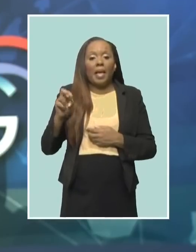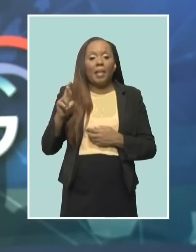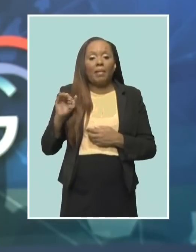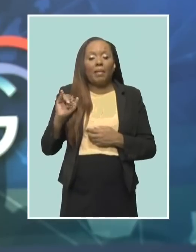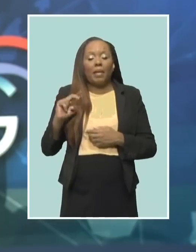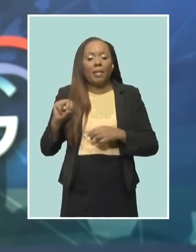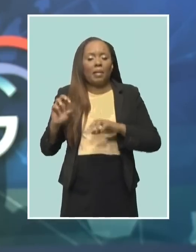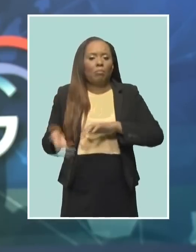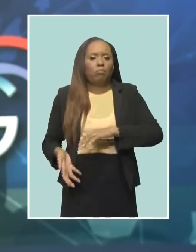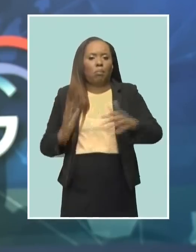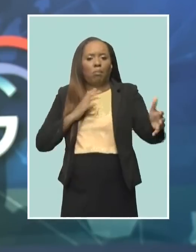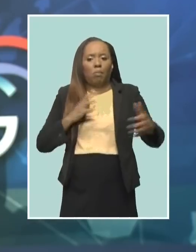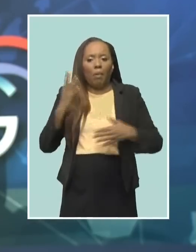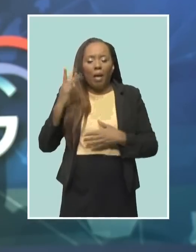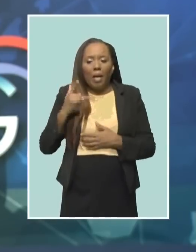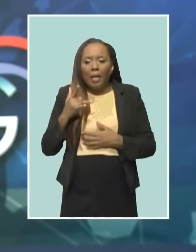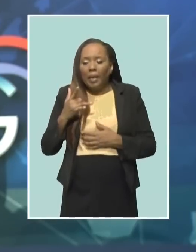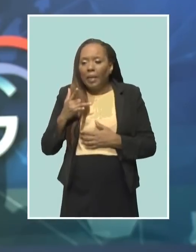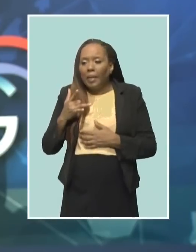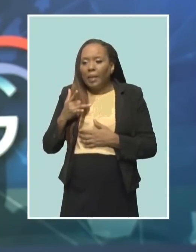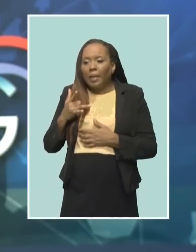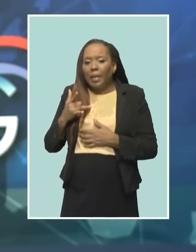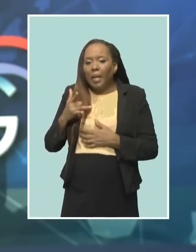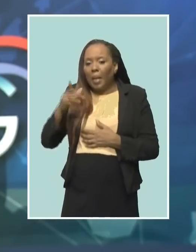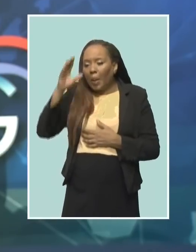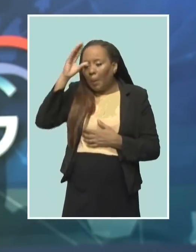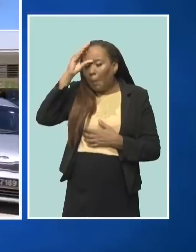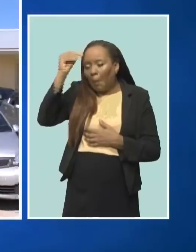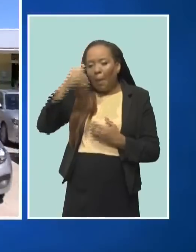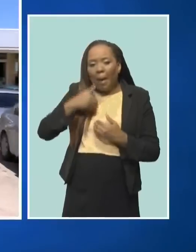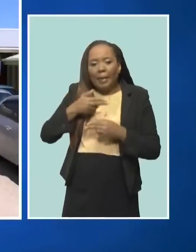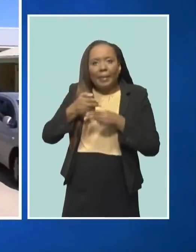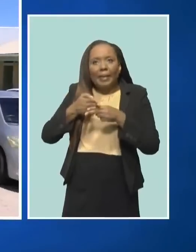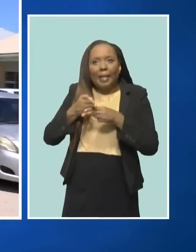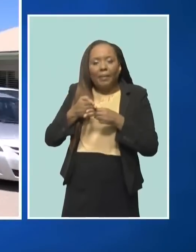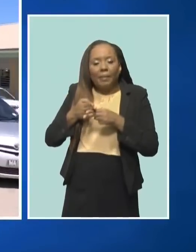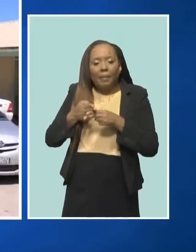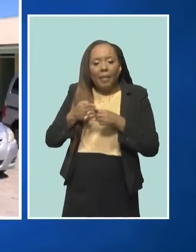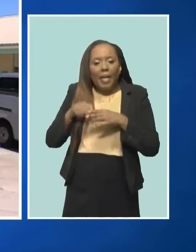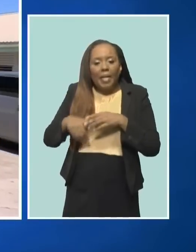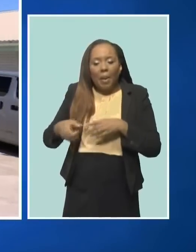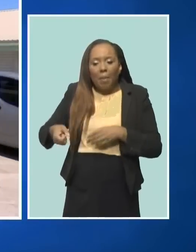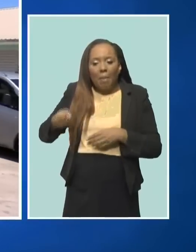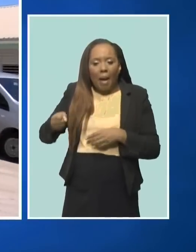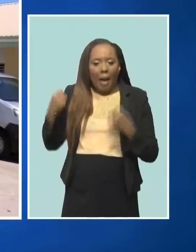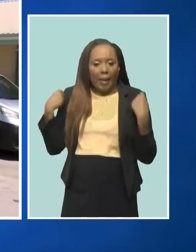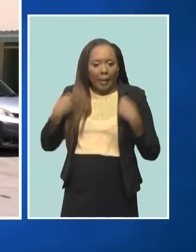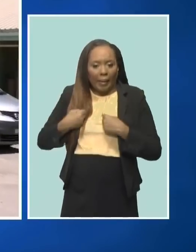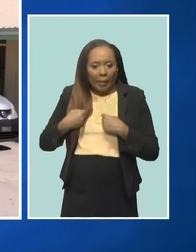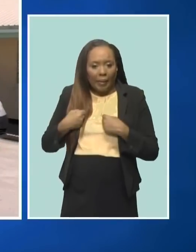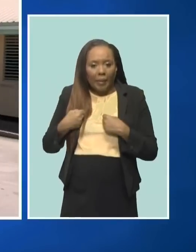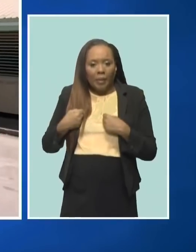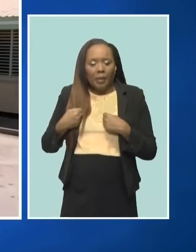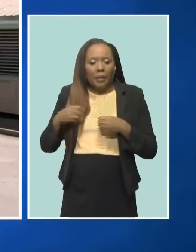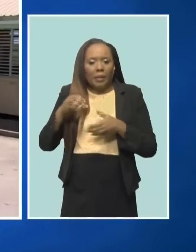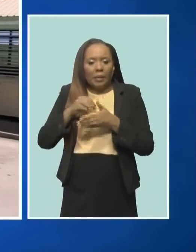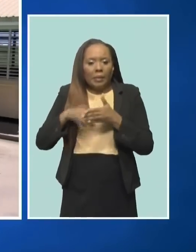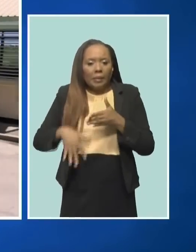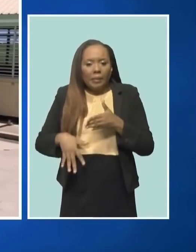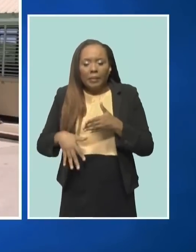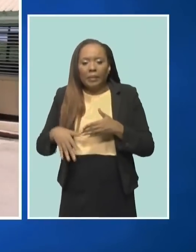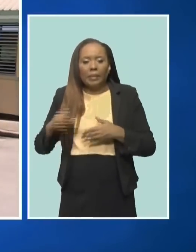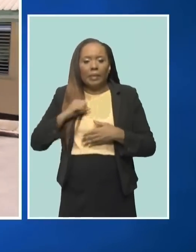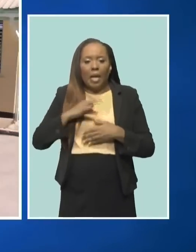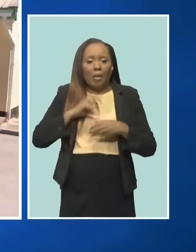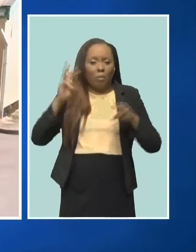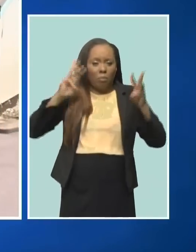today. CBC understands the weapon was found in his bag. The incident caused much concern among students, teachers, and other staff